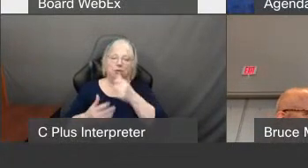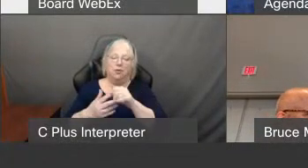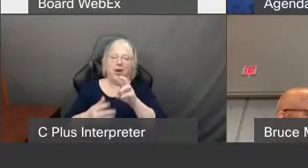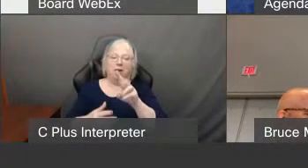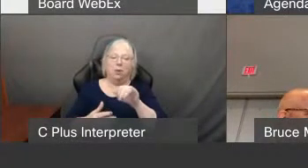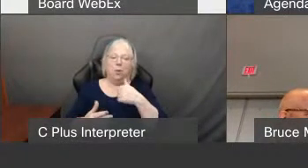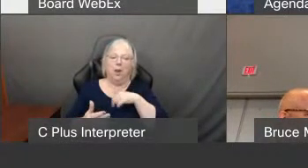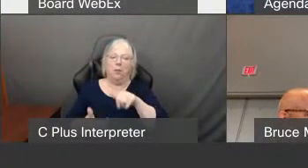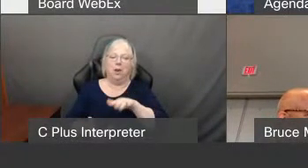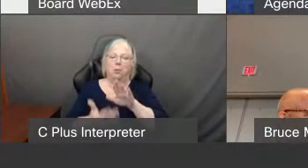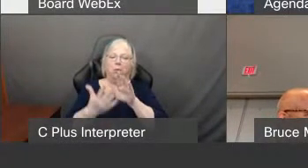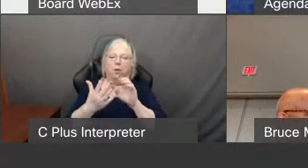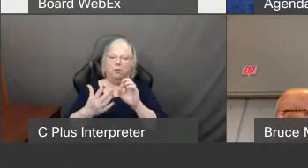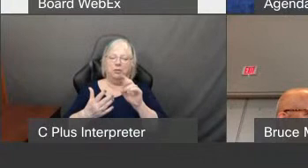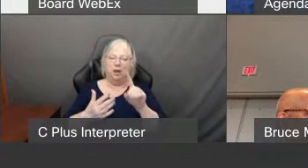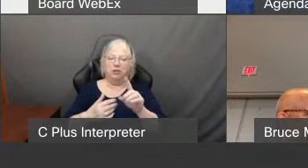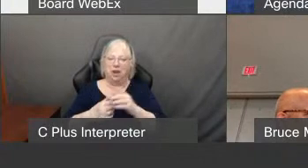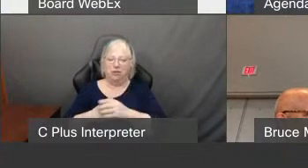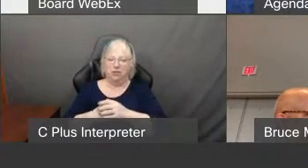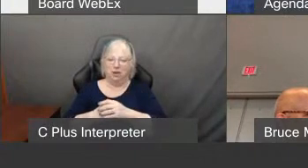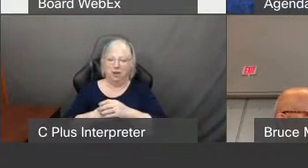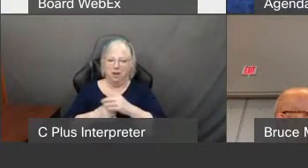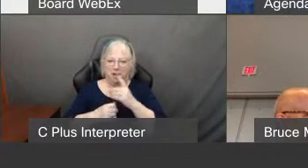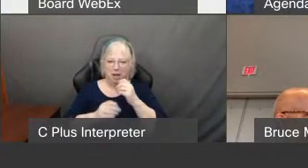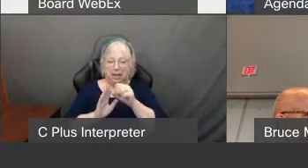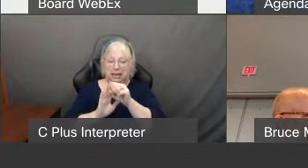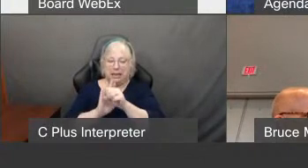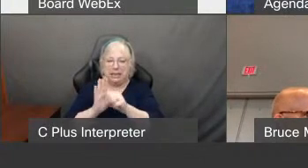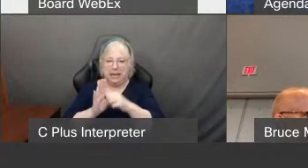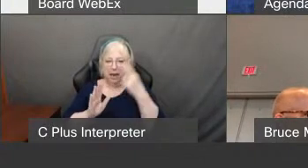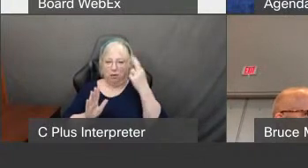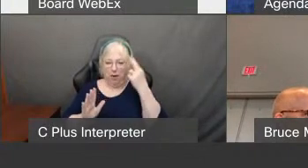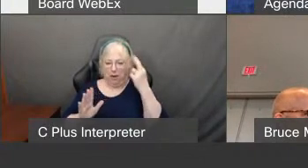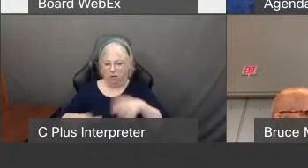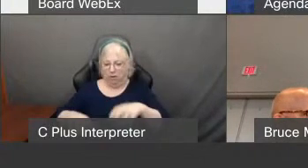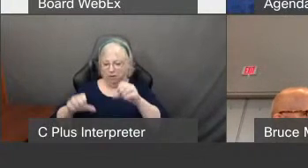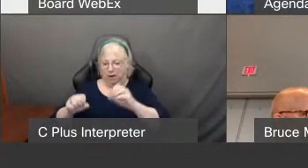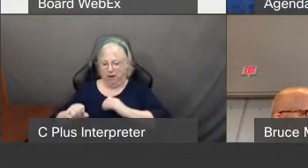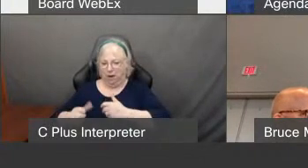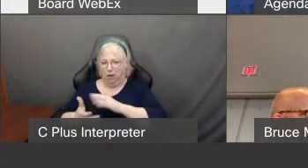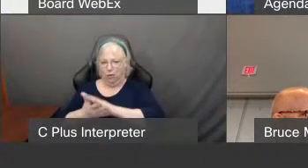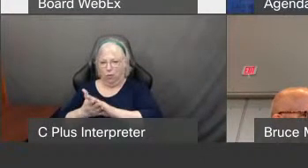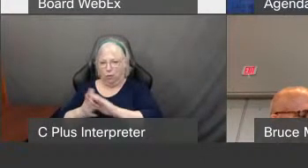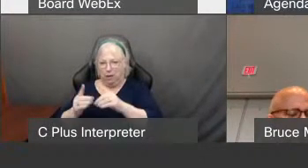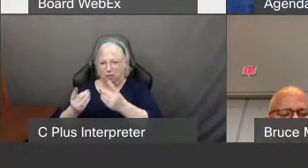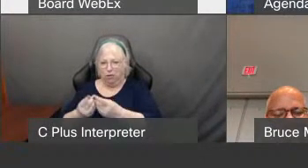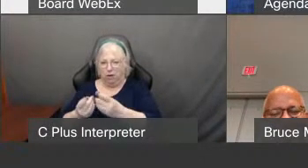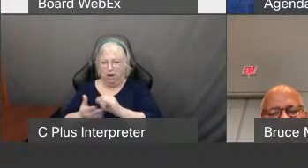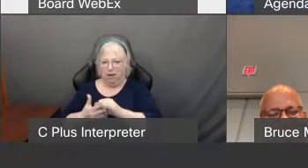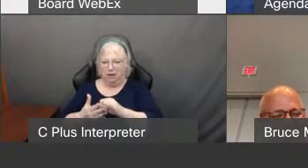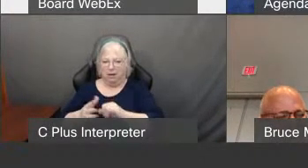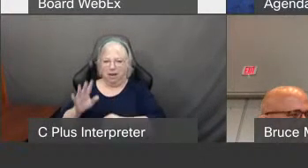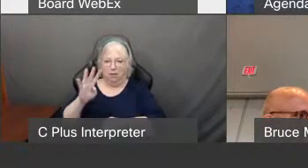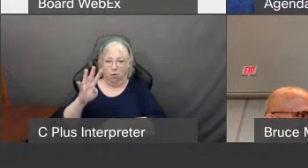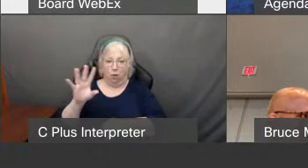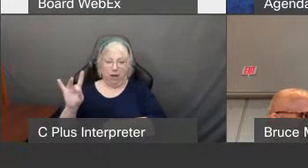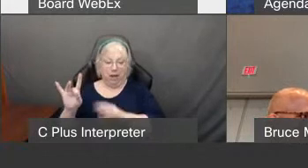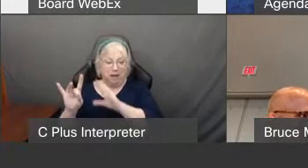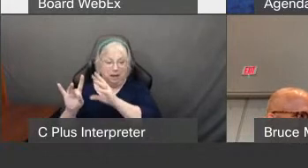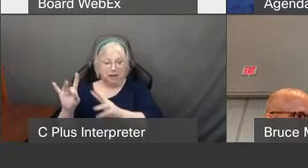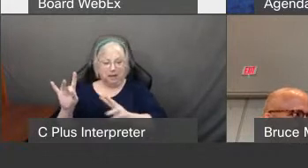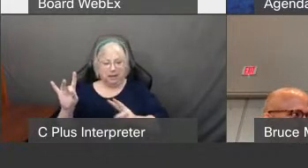this, because the state's rationale for taking over our school district was we had 6 out of 48